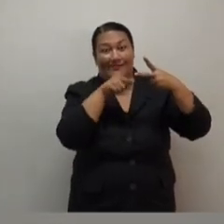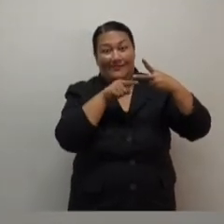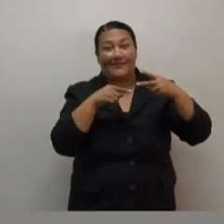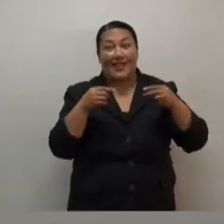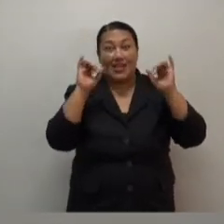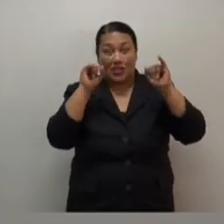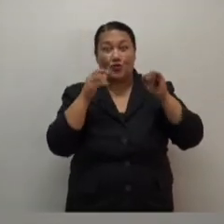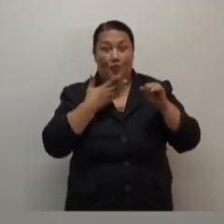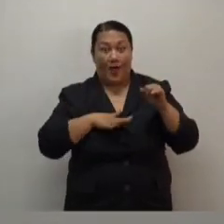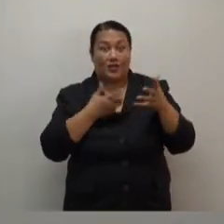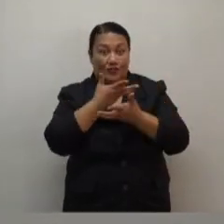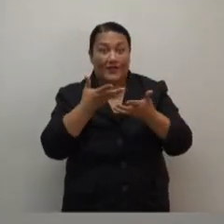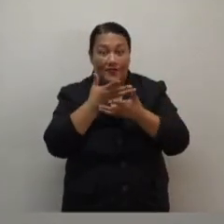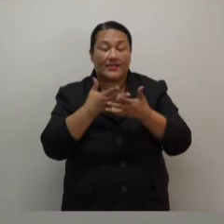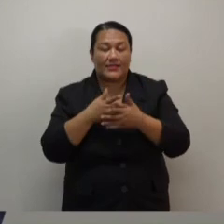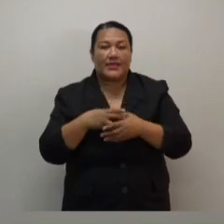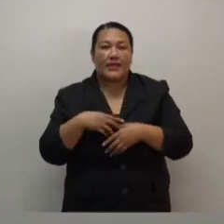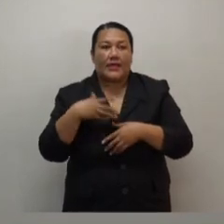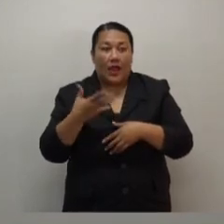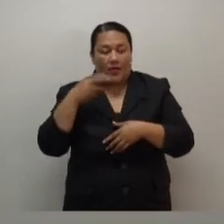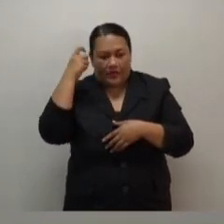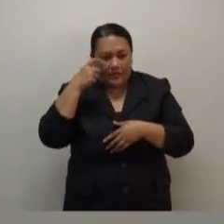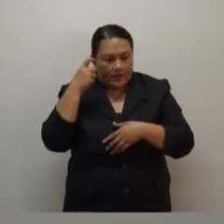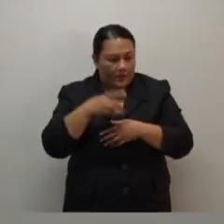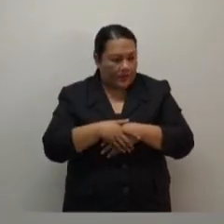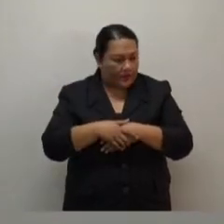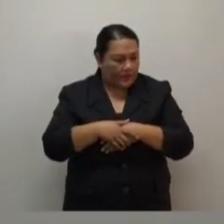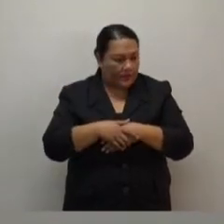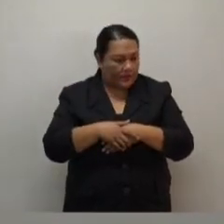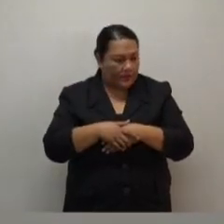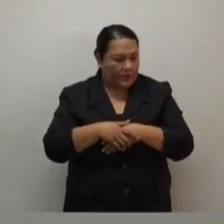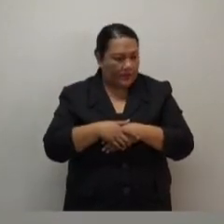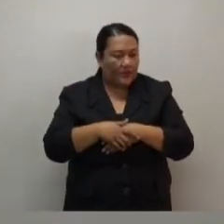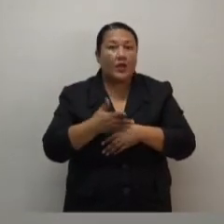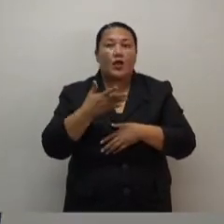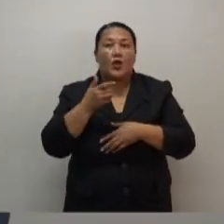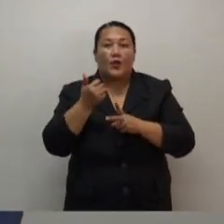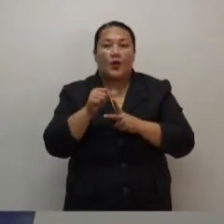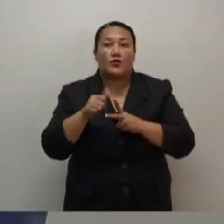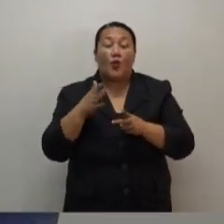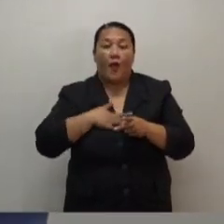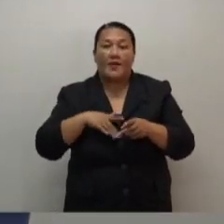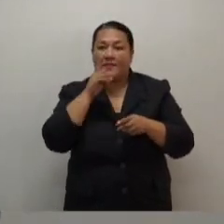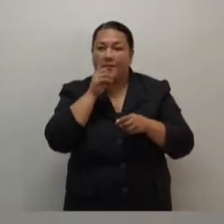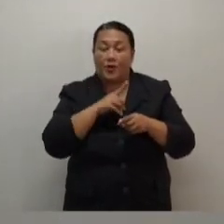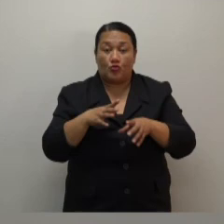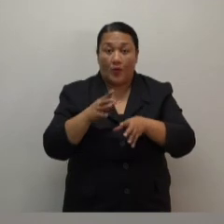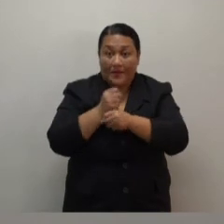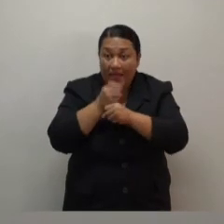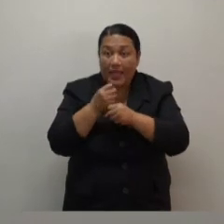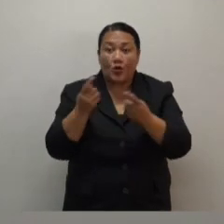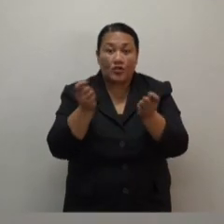genuine applicants as far as the 360 is concerned. We also look forward to people who do want to change the details, want to update the voter card, to go